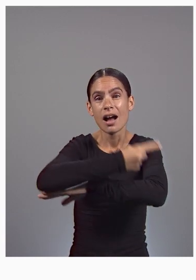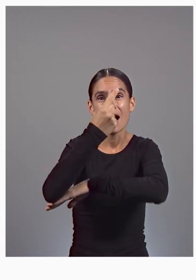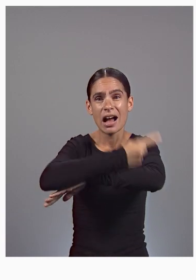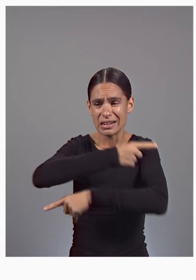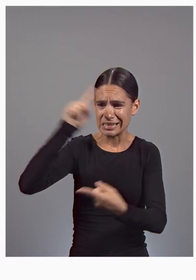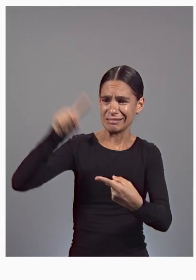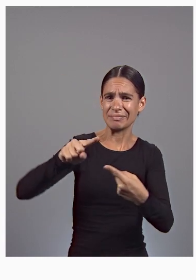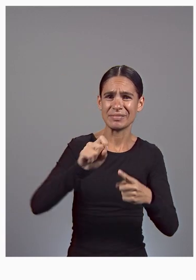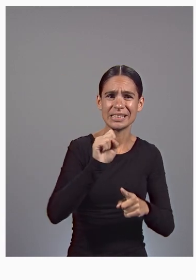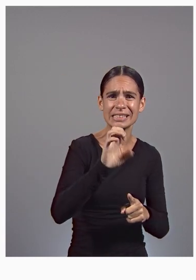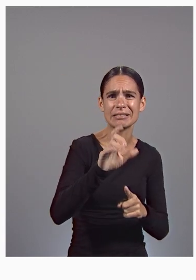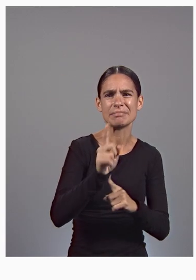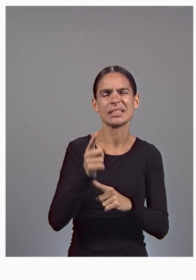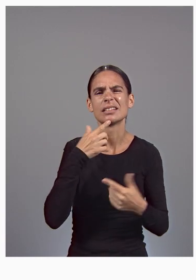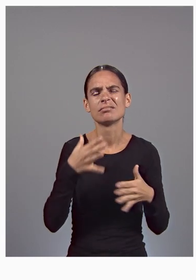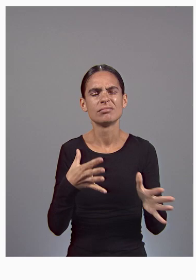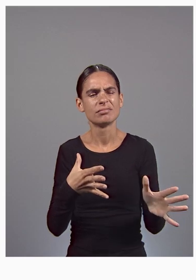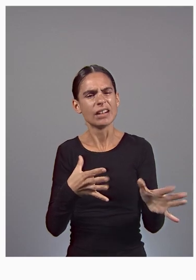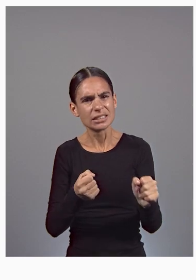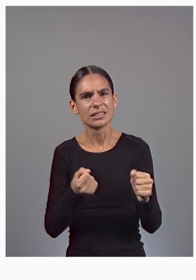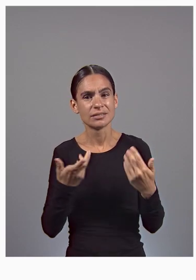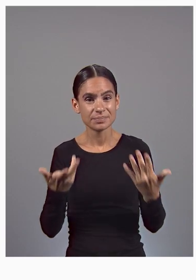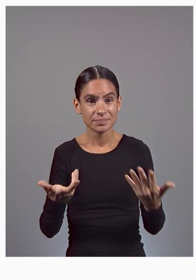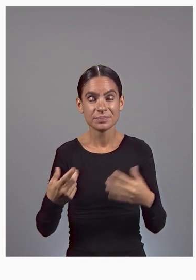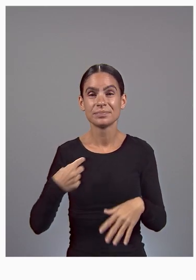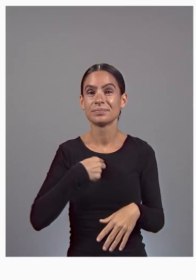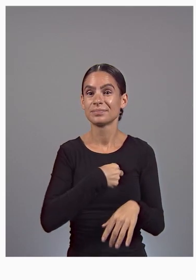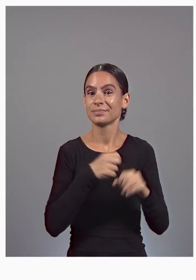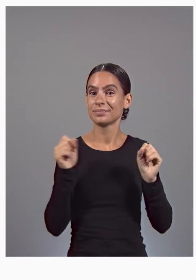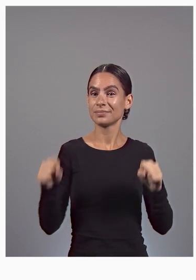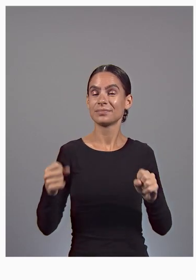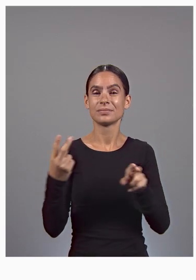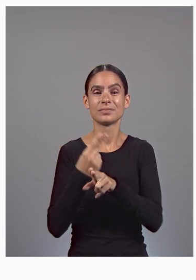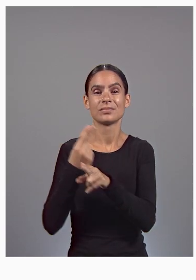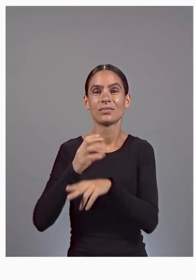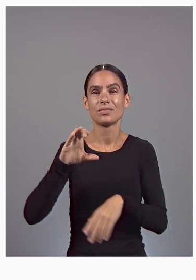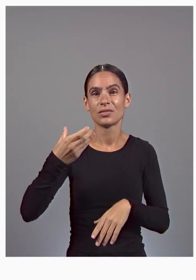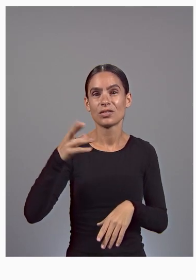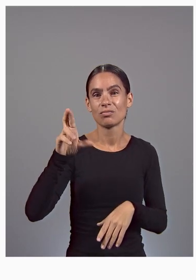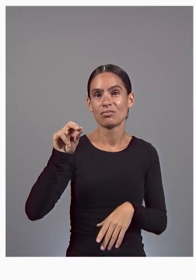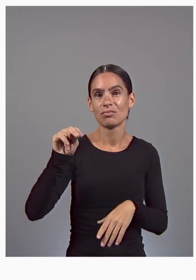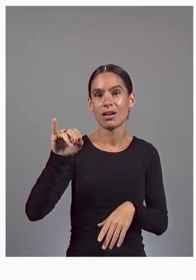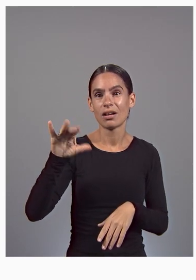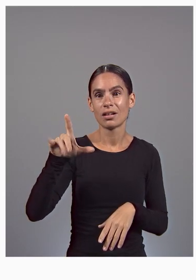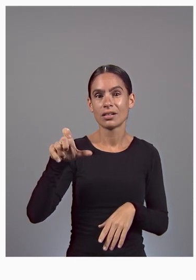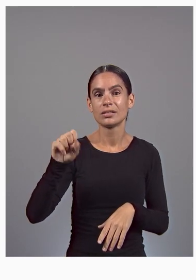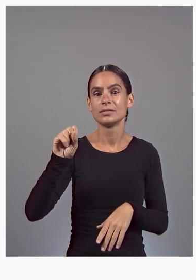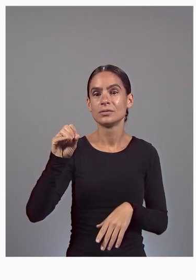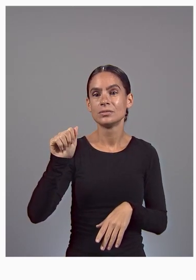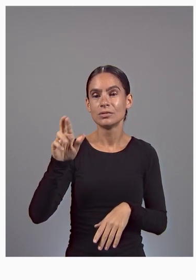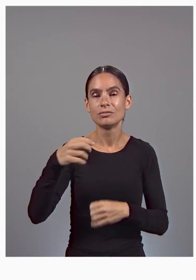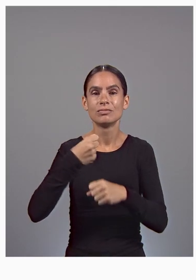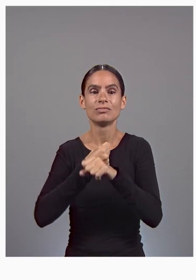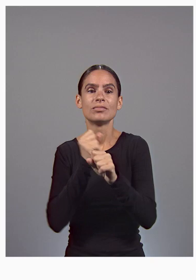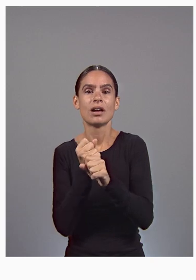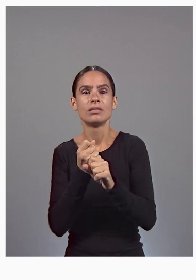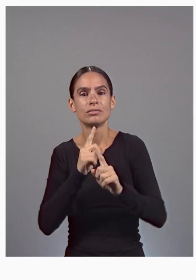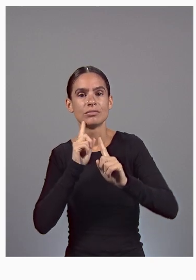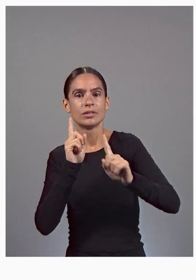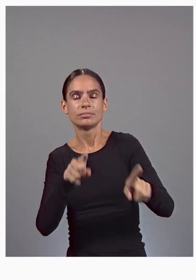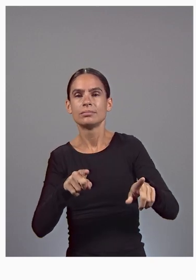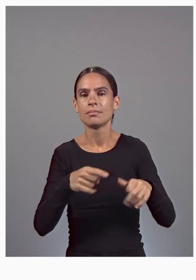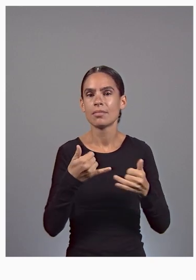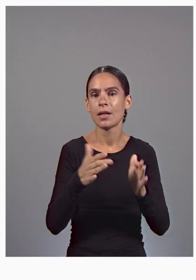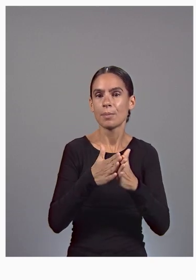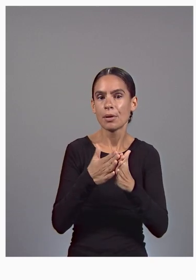fast. We can also use Chronicle SOAR to create an automation playbook, basically to figure out how to respond to this type